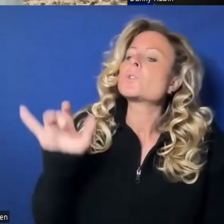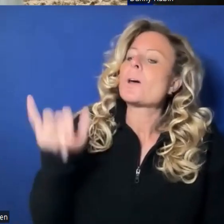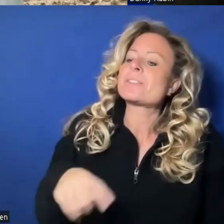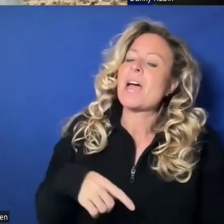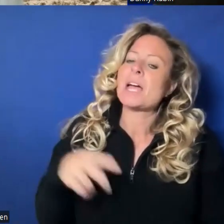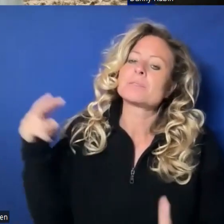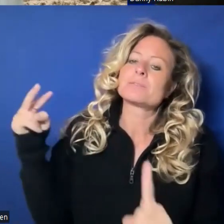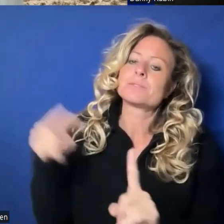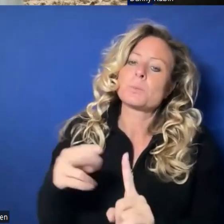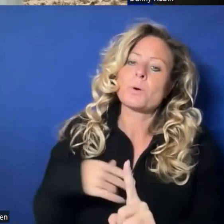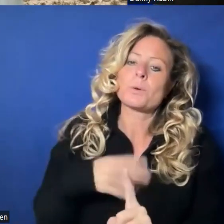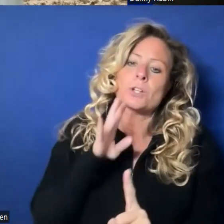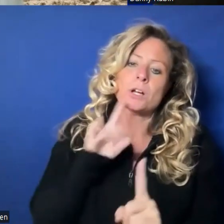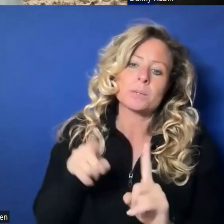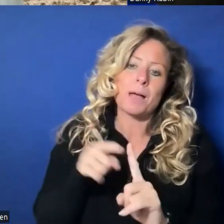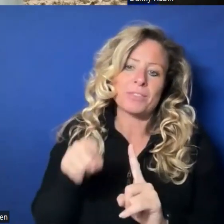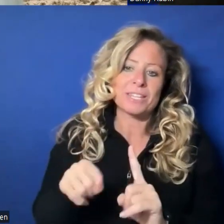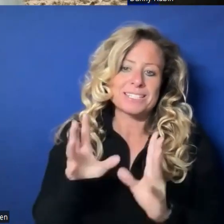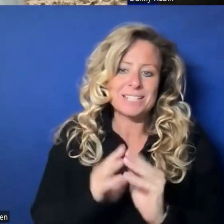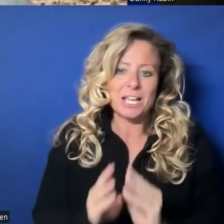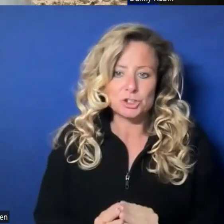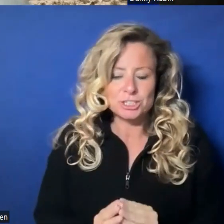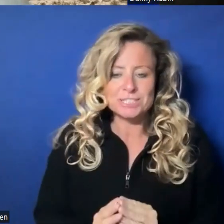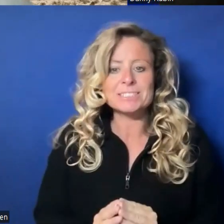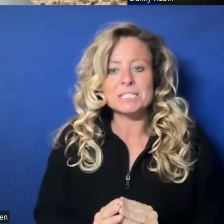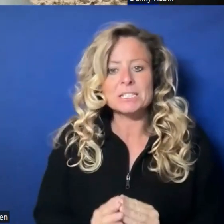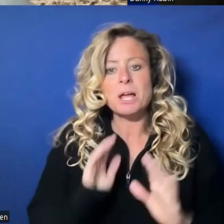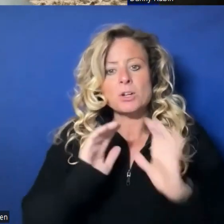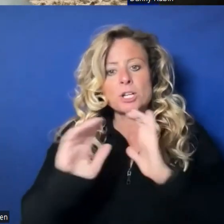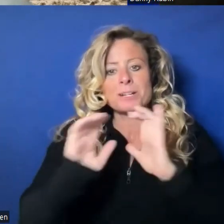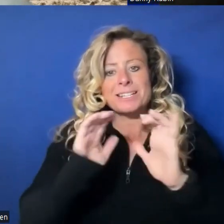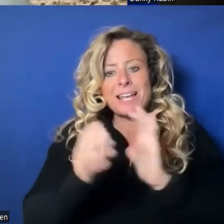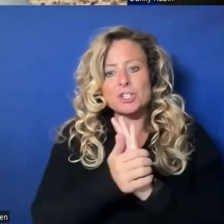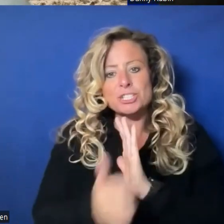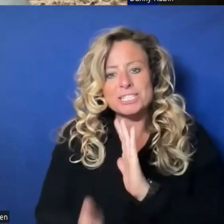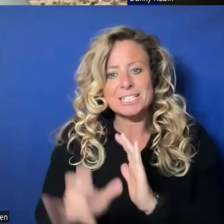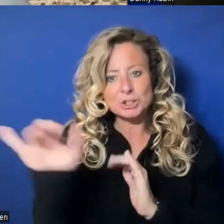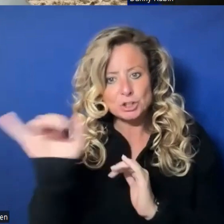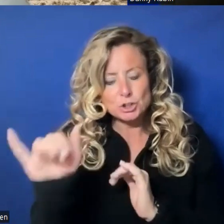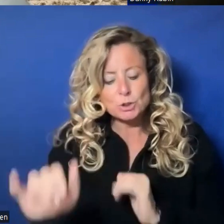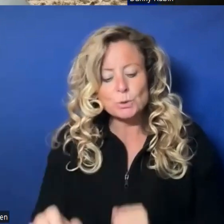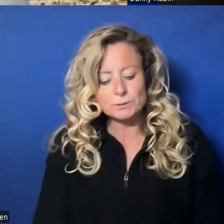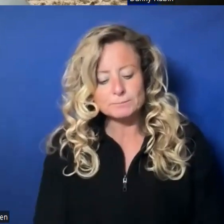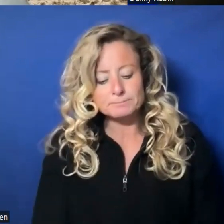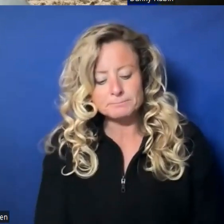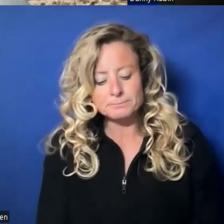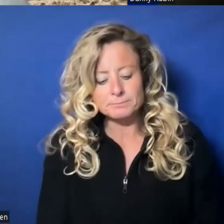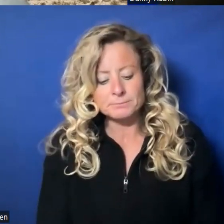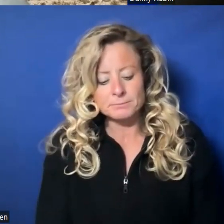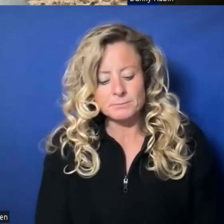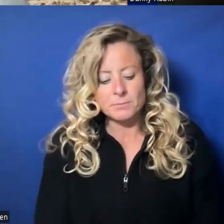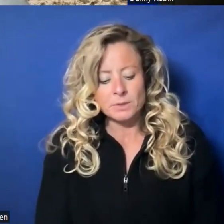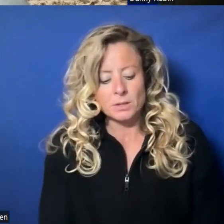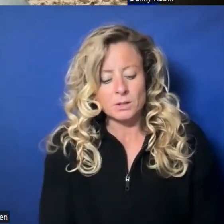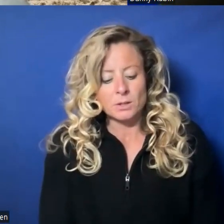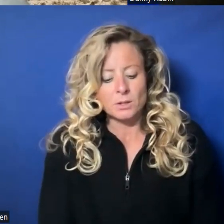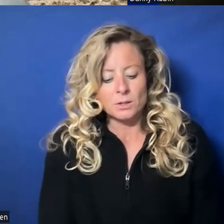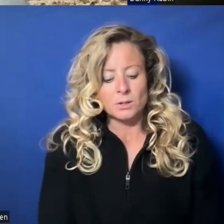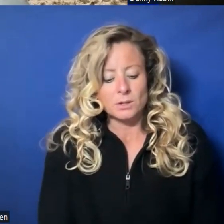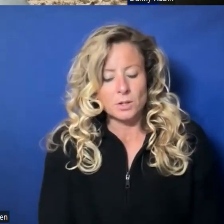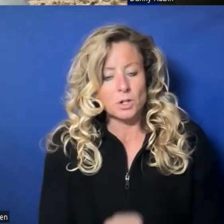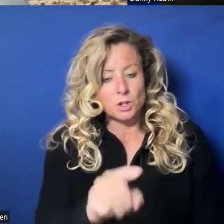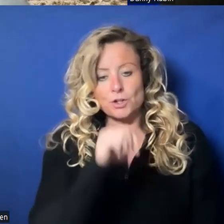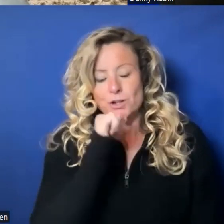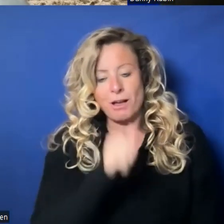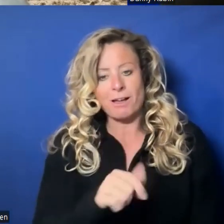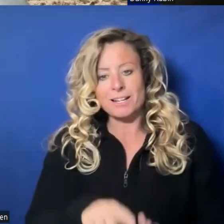a lot in these sessions about communication skills too. And Yes. you're not a native English speaker, but